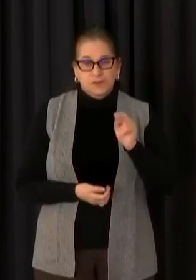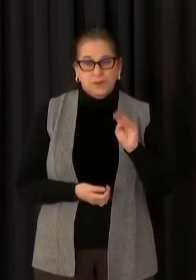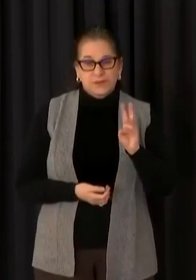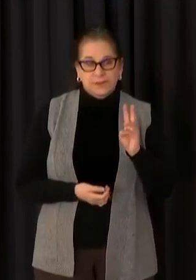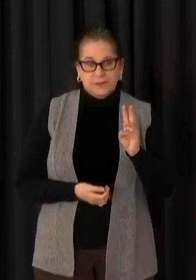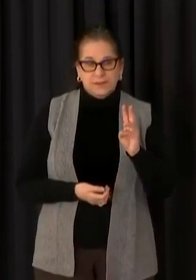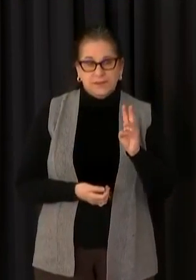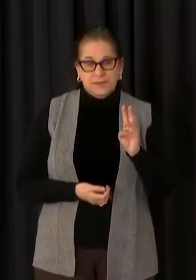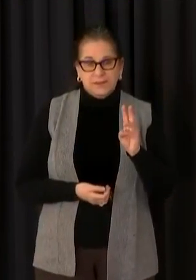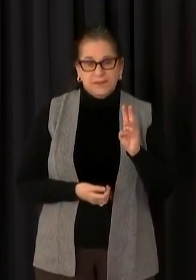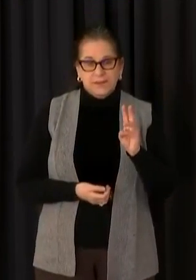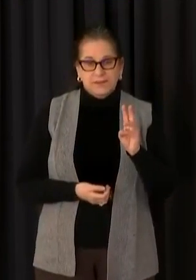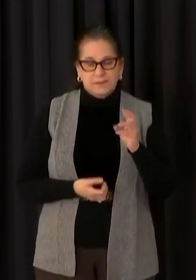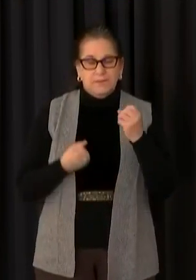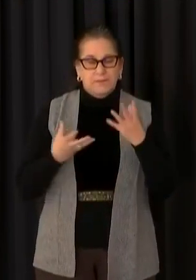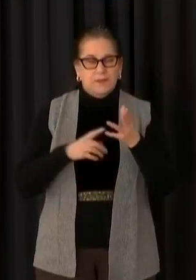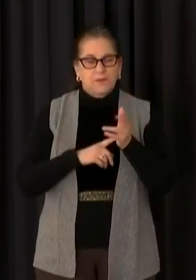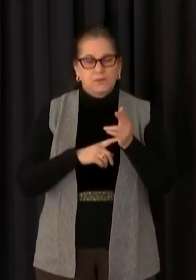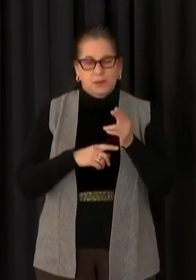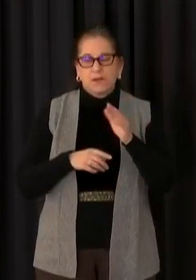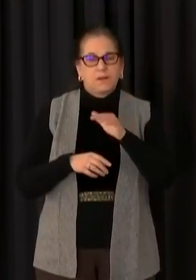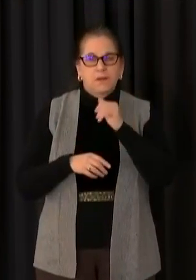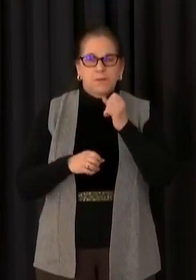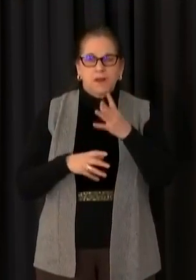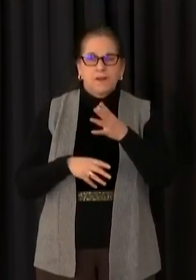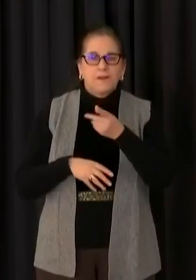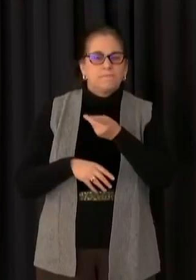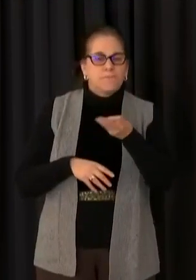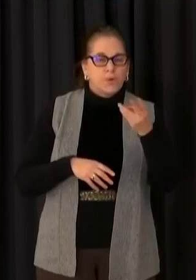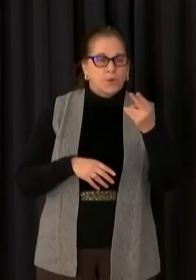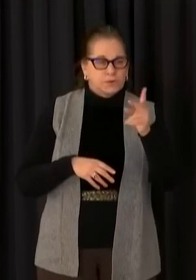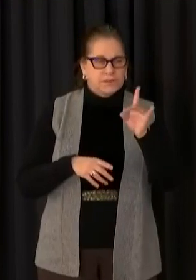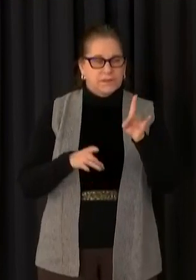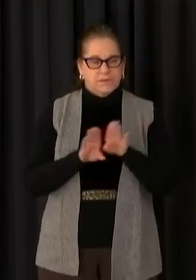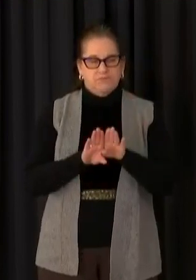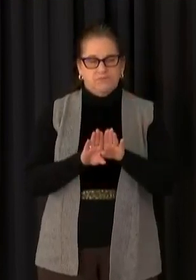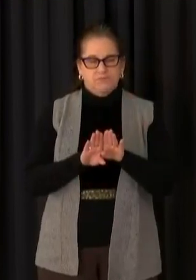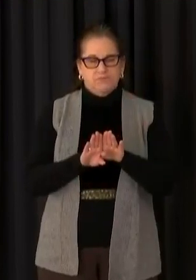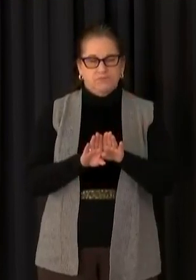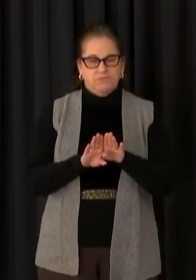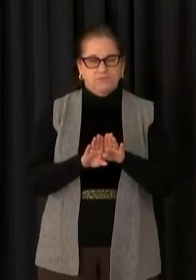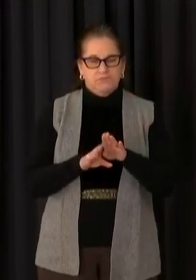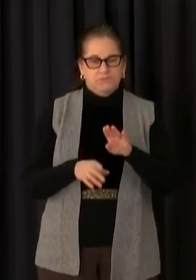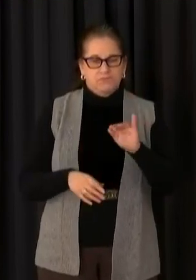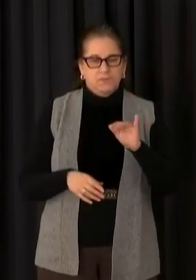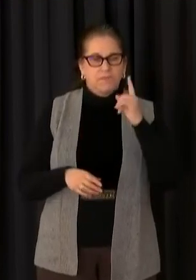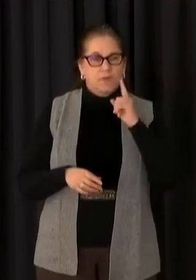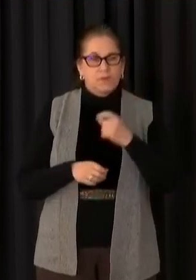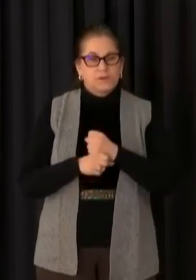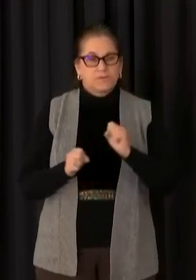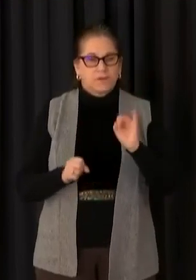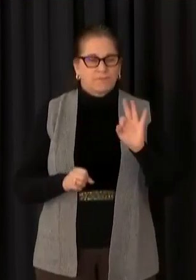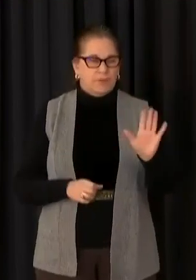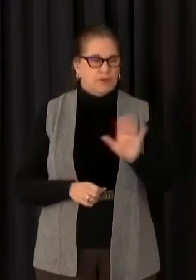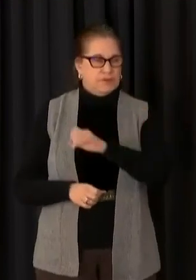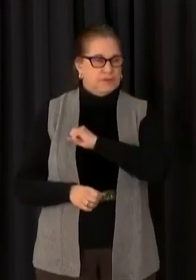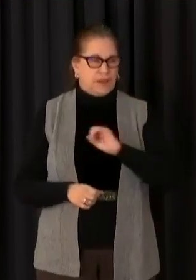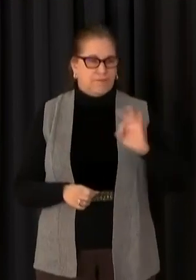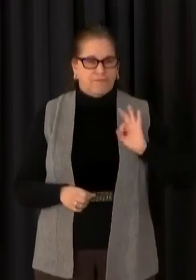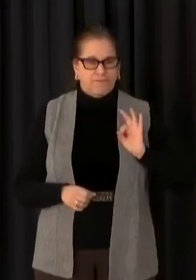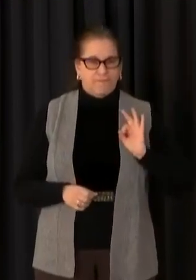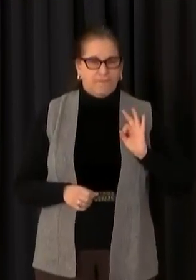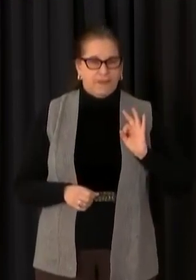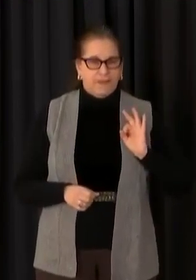that decided to close their operations for the safety of their personnel and the integrity of their